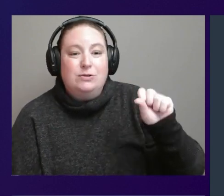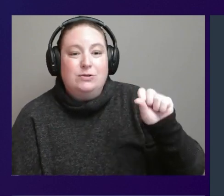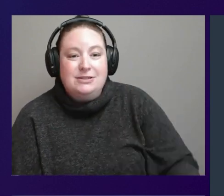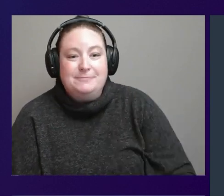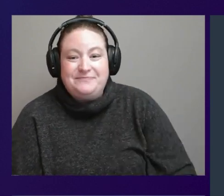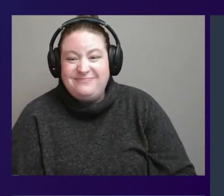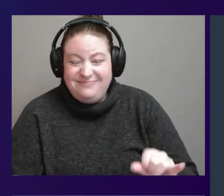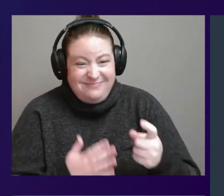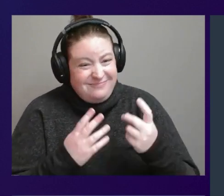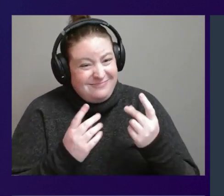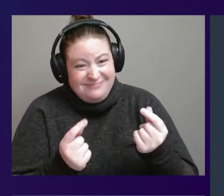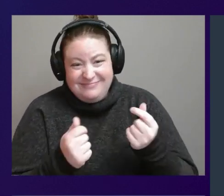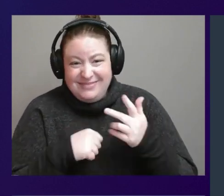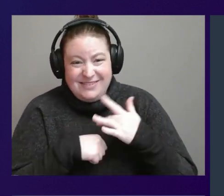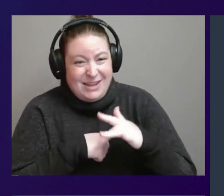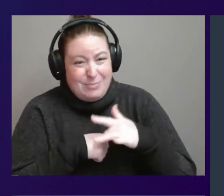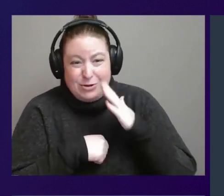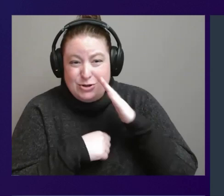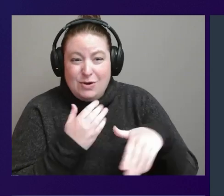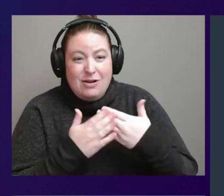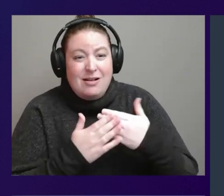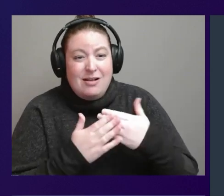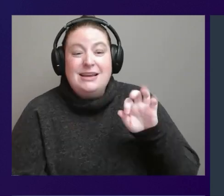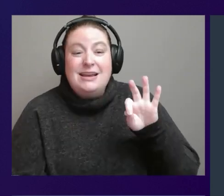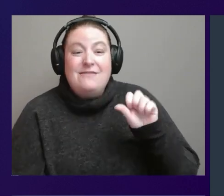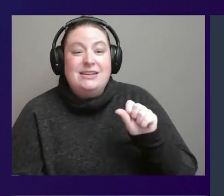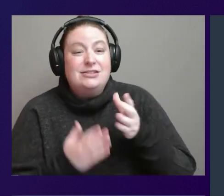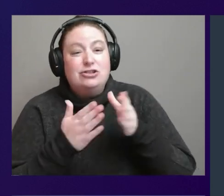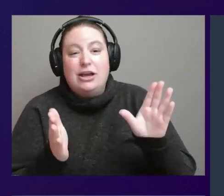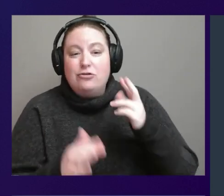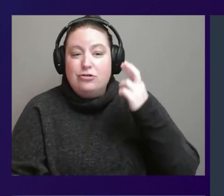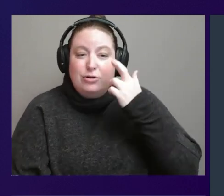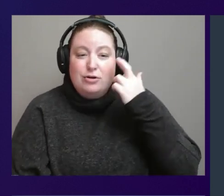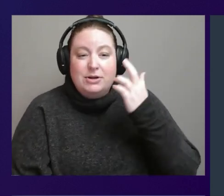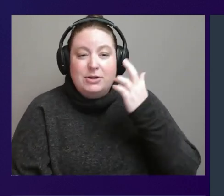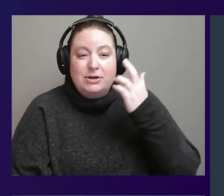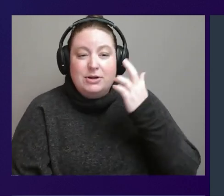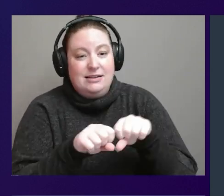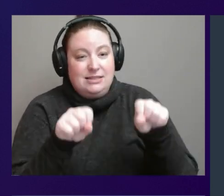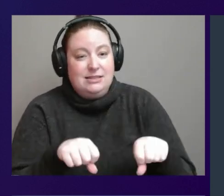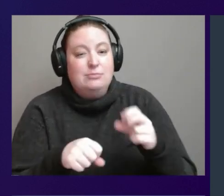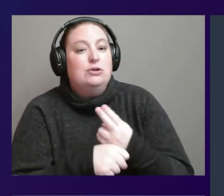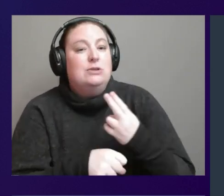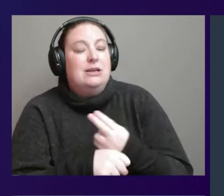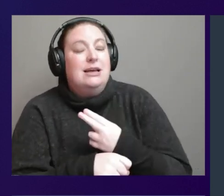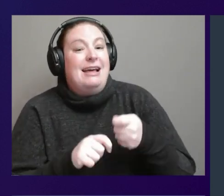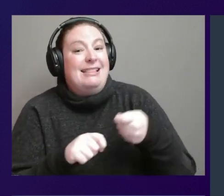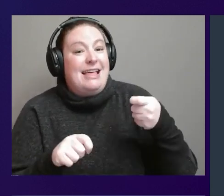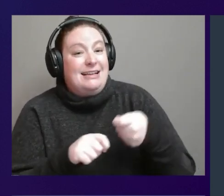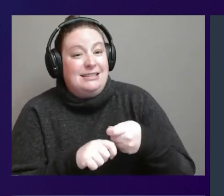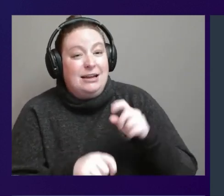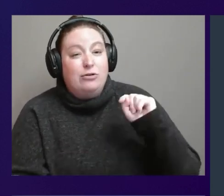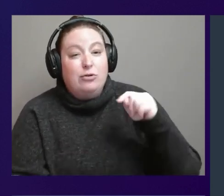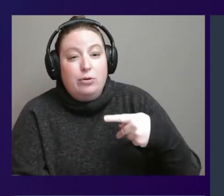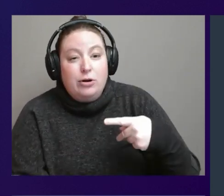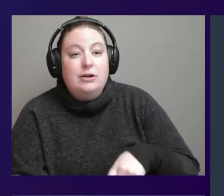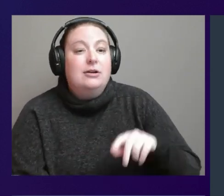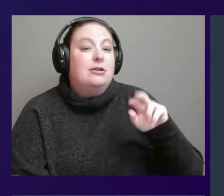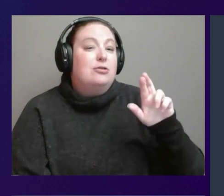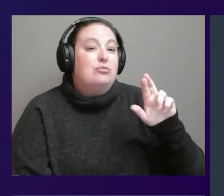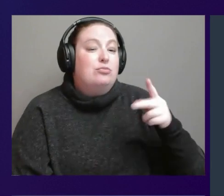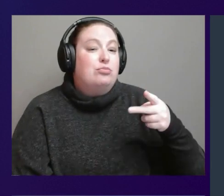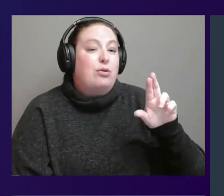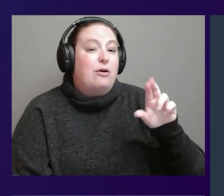all Amazon EFS general purpose file systems using the elastic throughput mode, provision throughput mode, or in